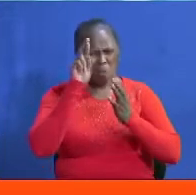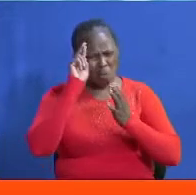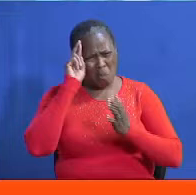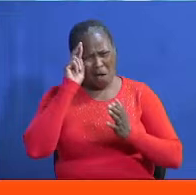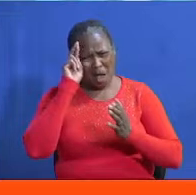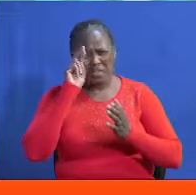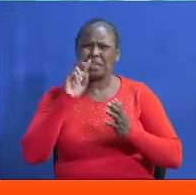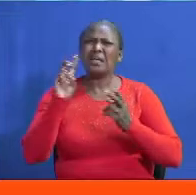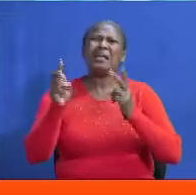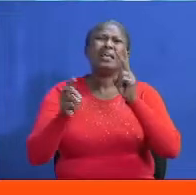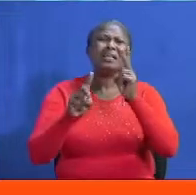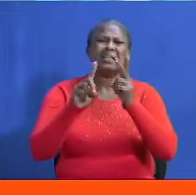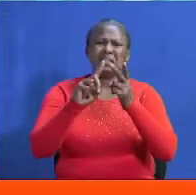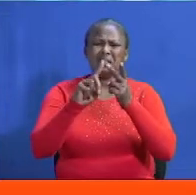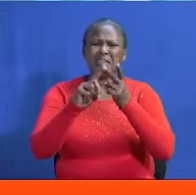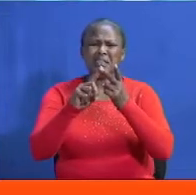and